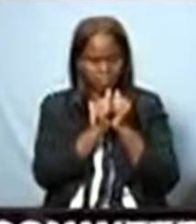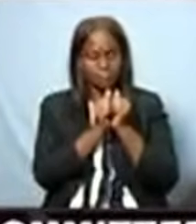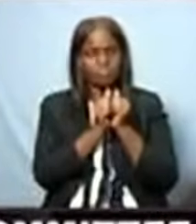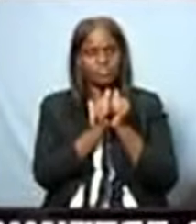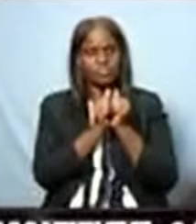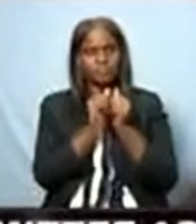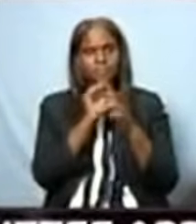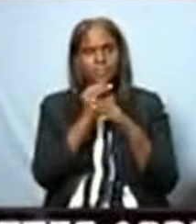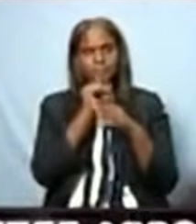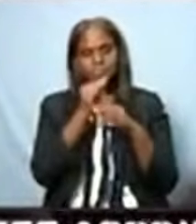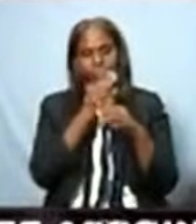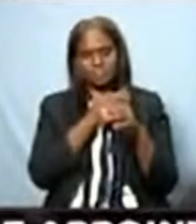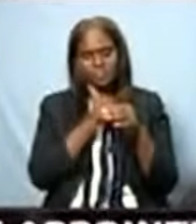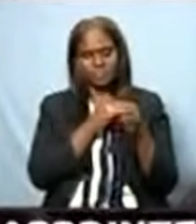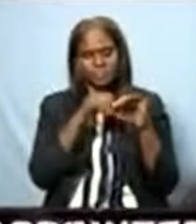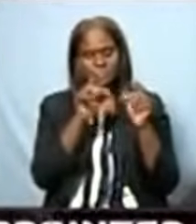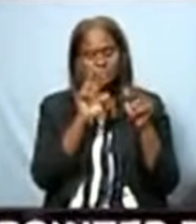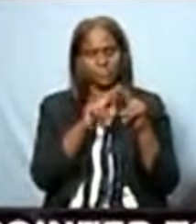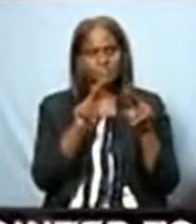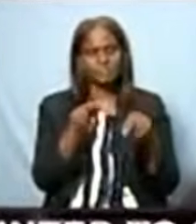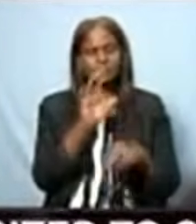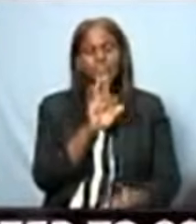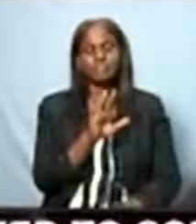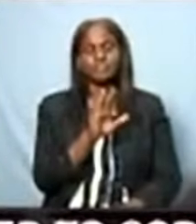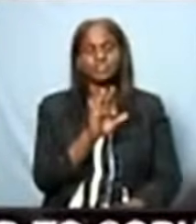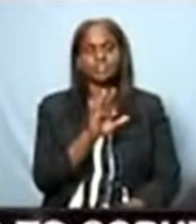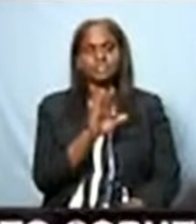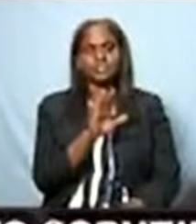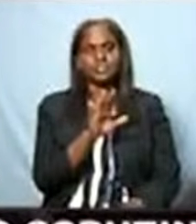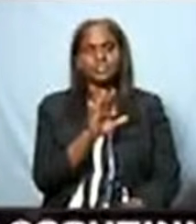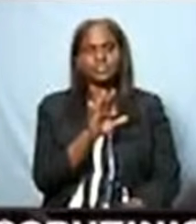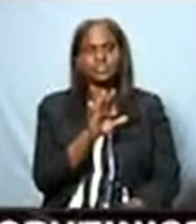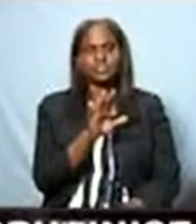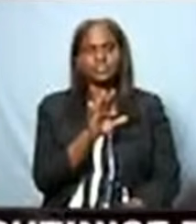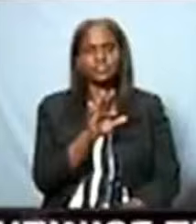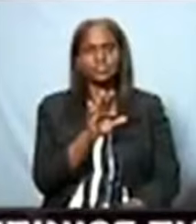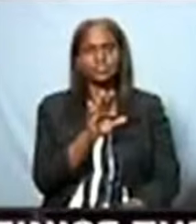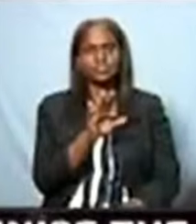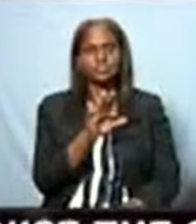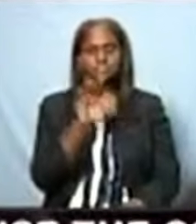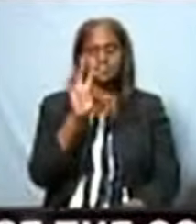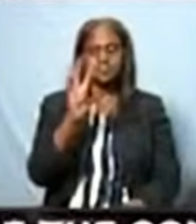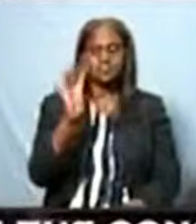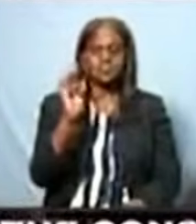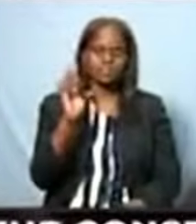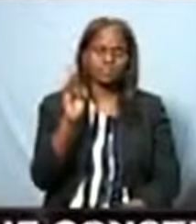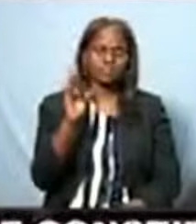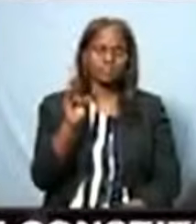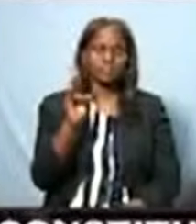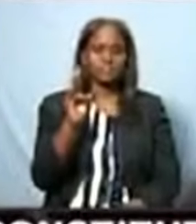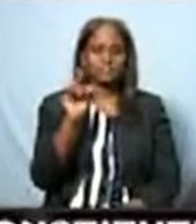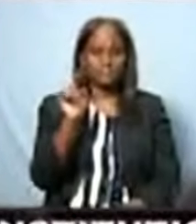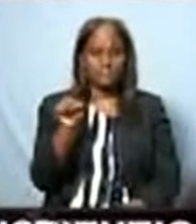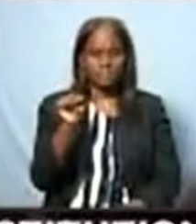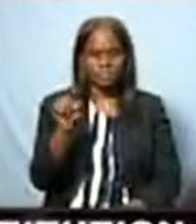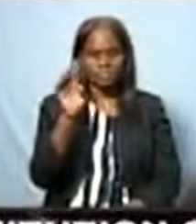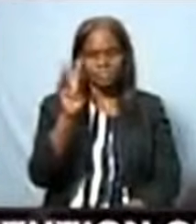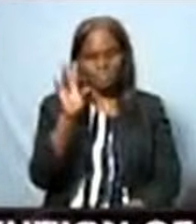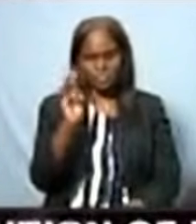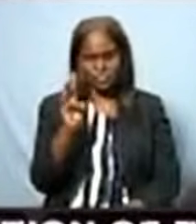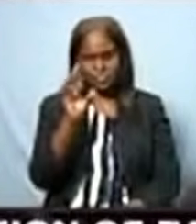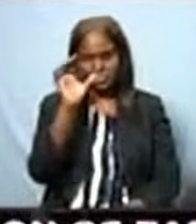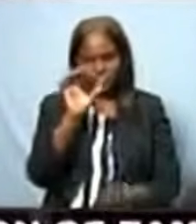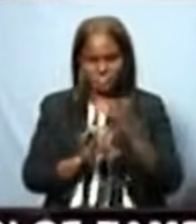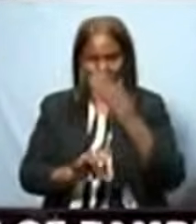not. I proceed, Mr. Chair, to Article 47. Article 47,